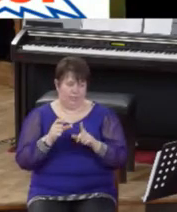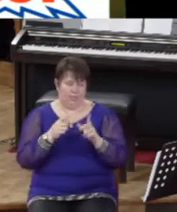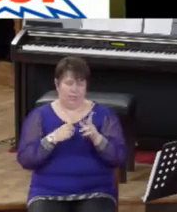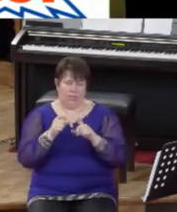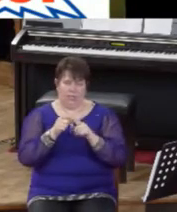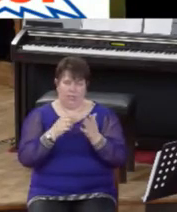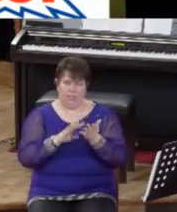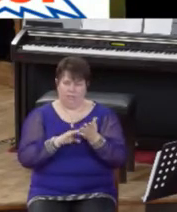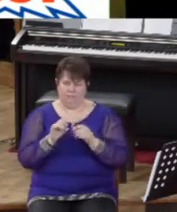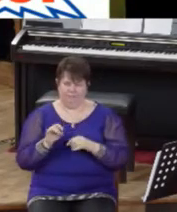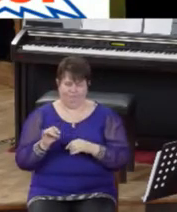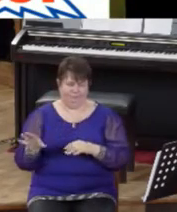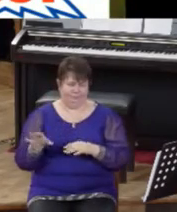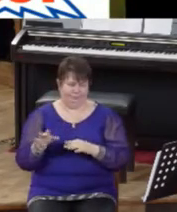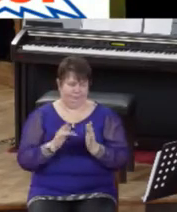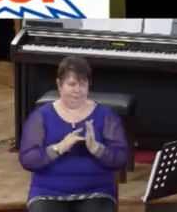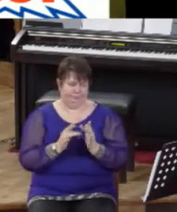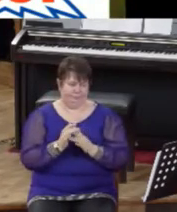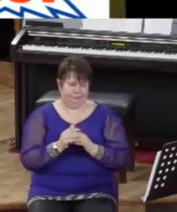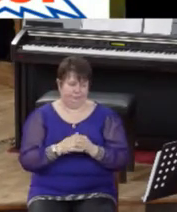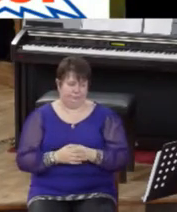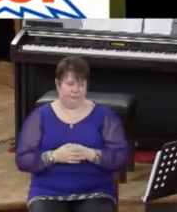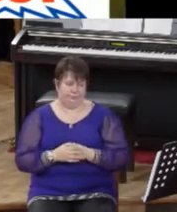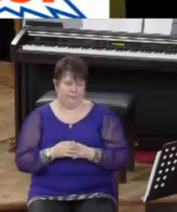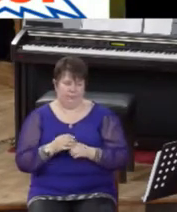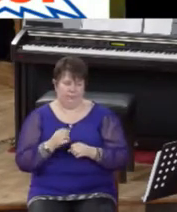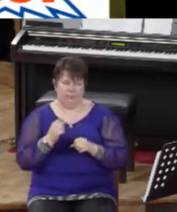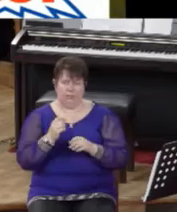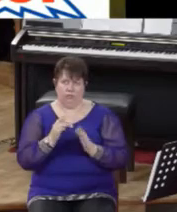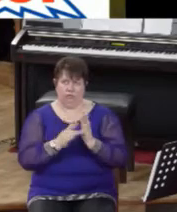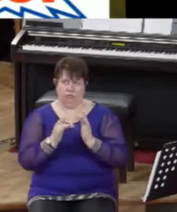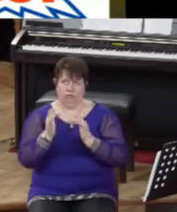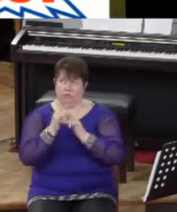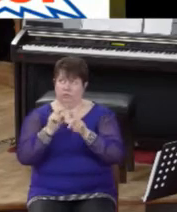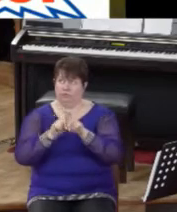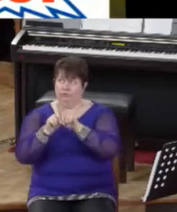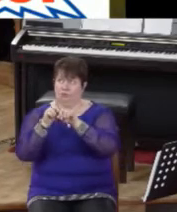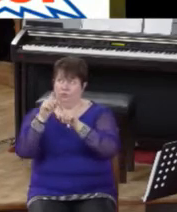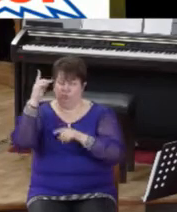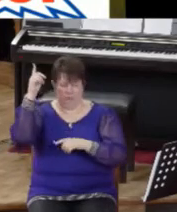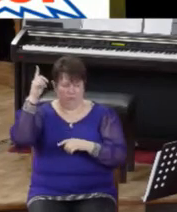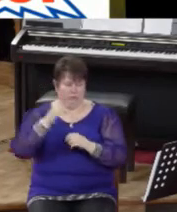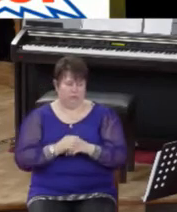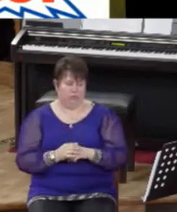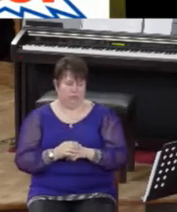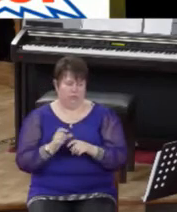by God. Adam has got the stench of death about him.